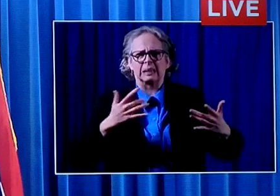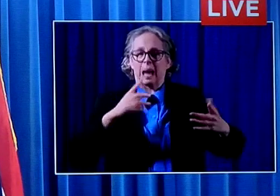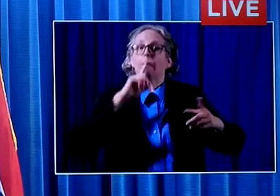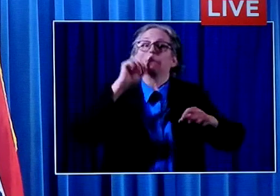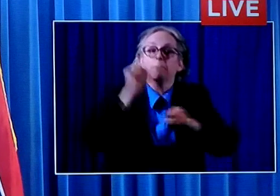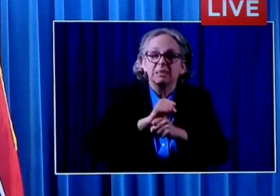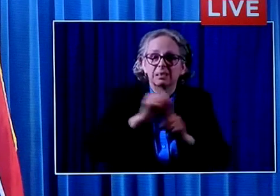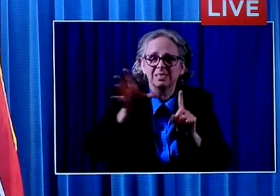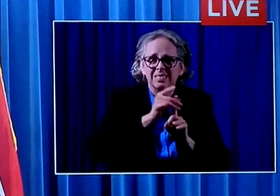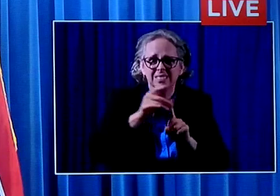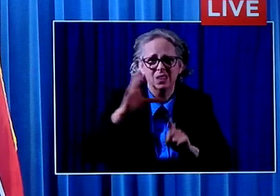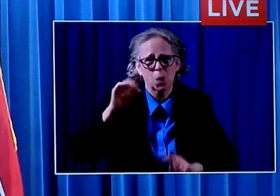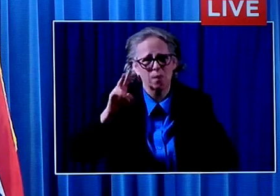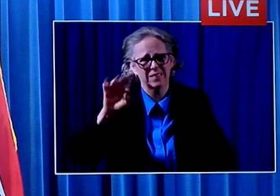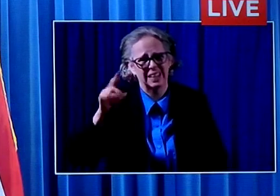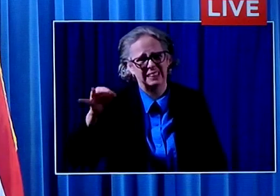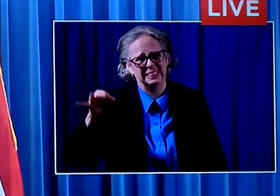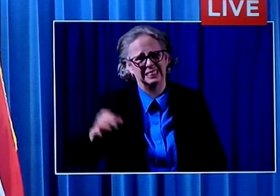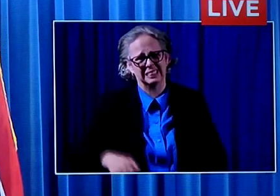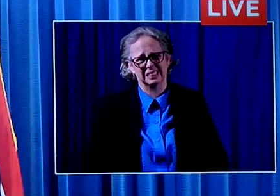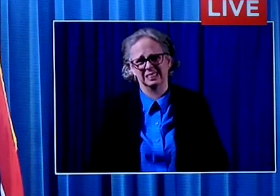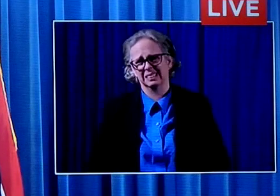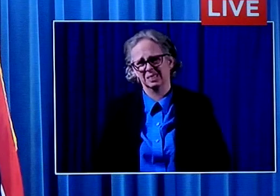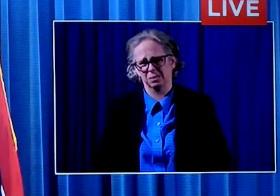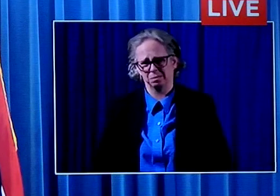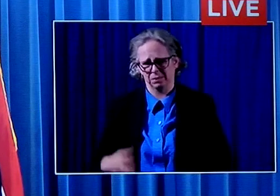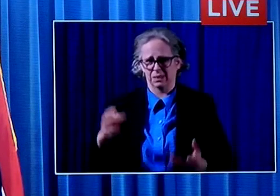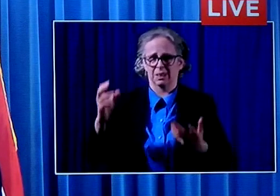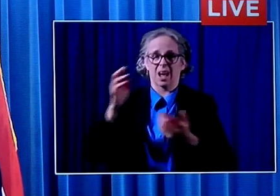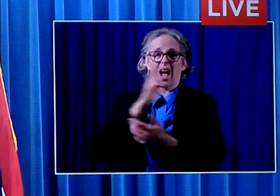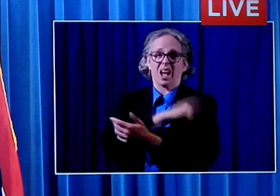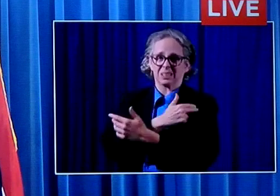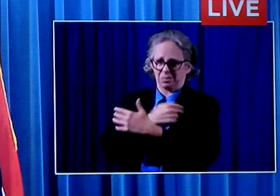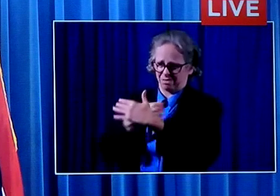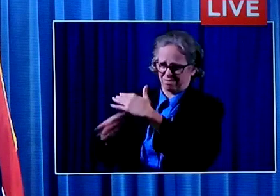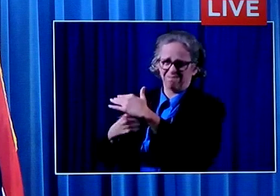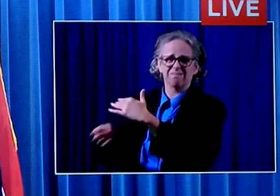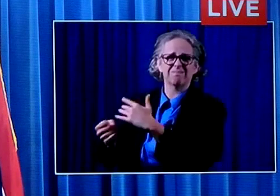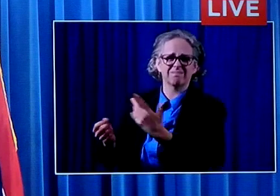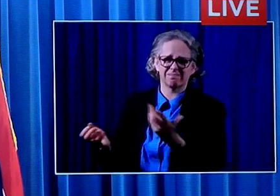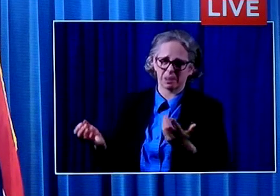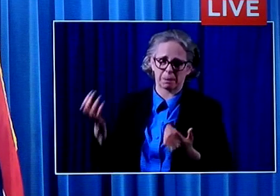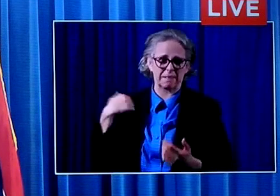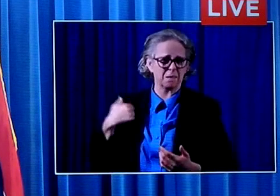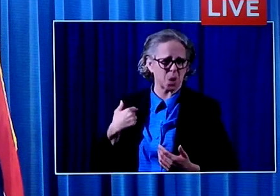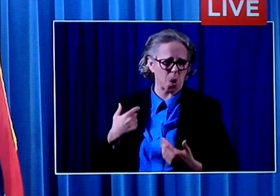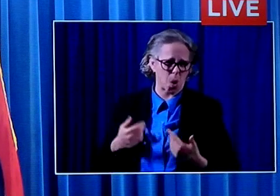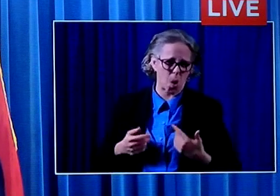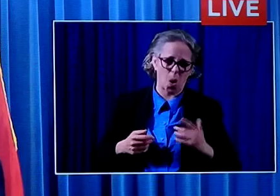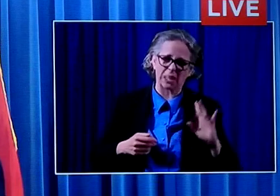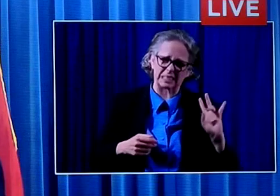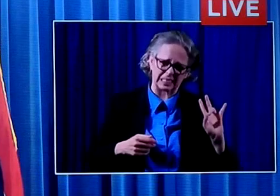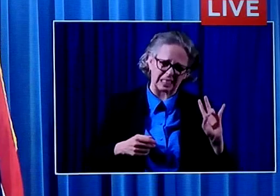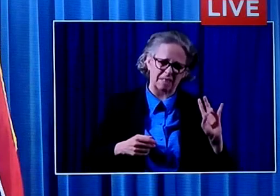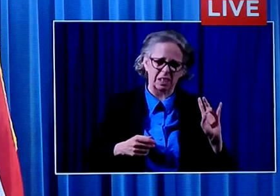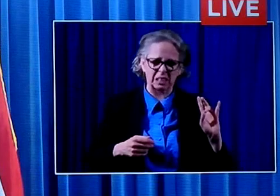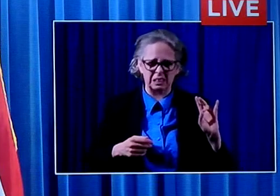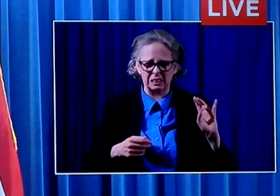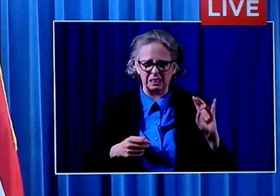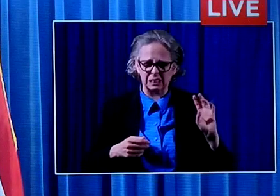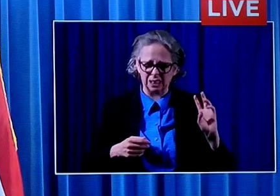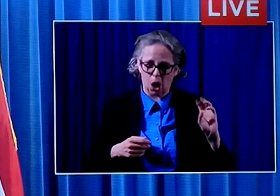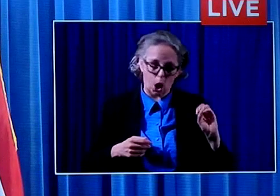for COVID-19. The average hospital admission per day more than doubled from 7 on June 6th to